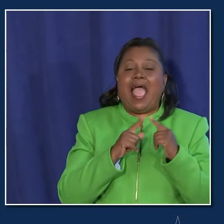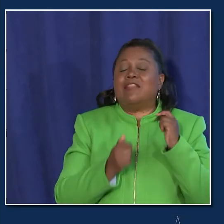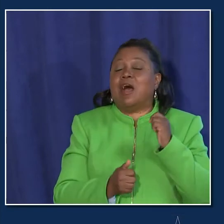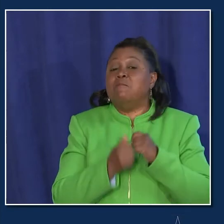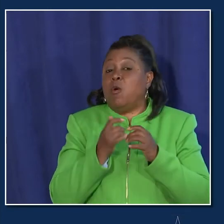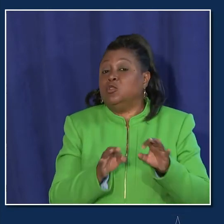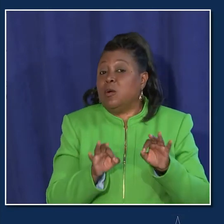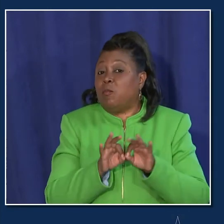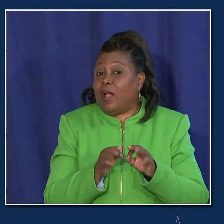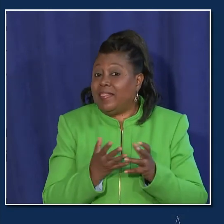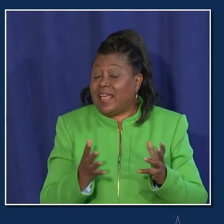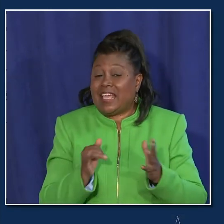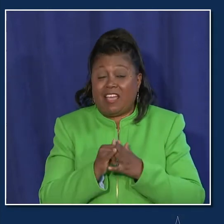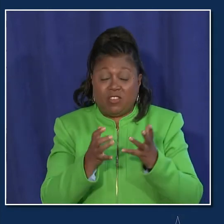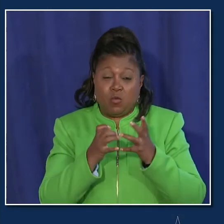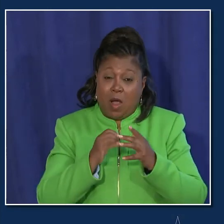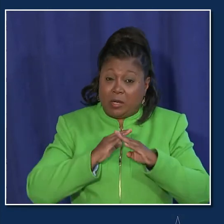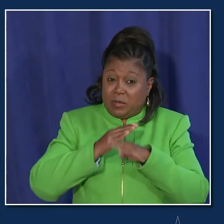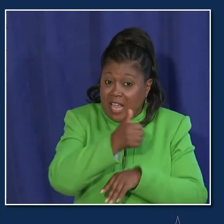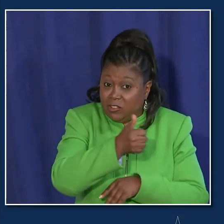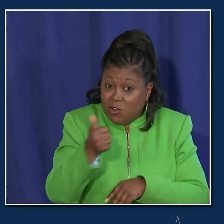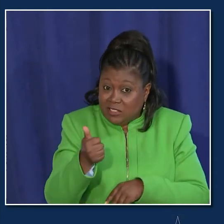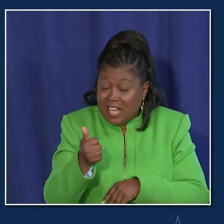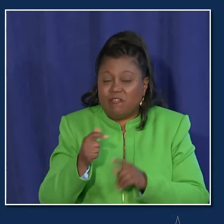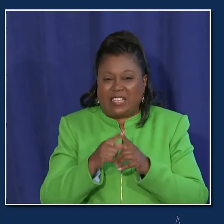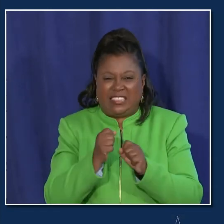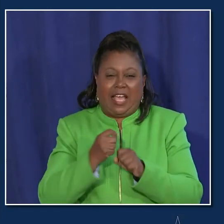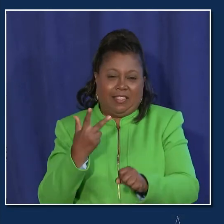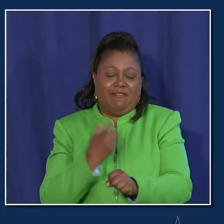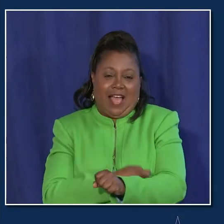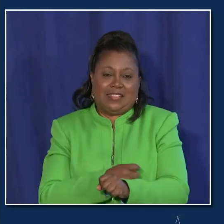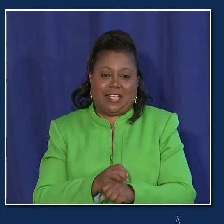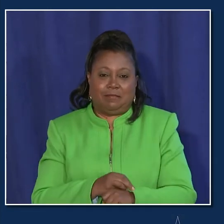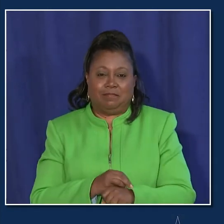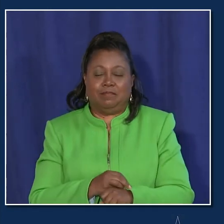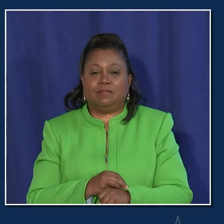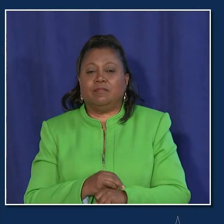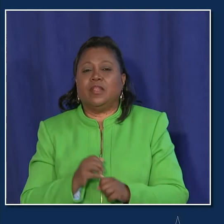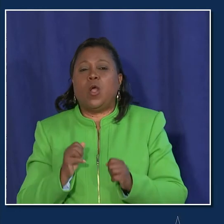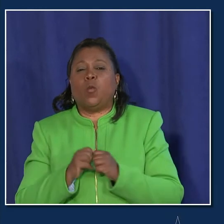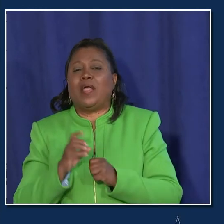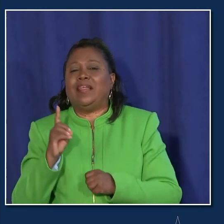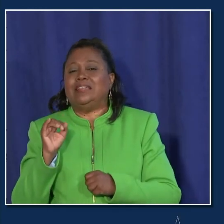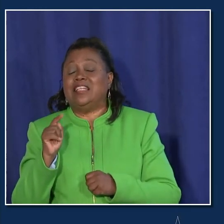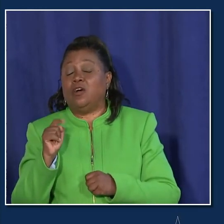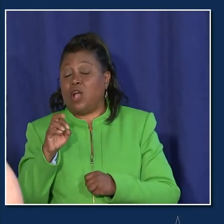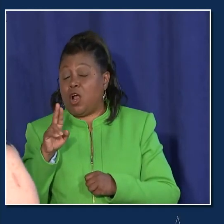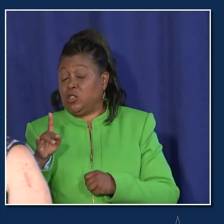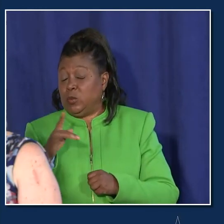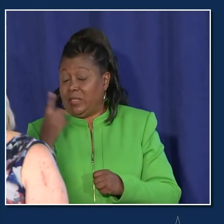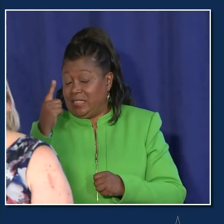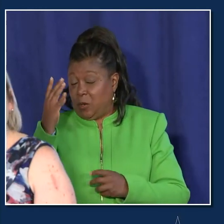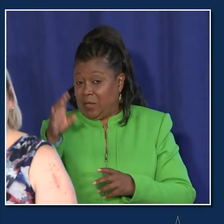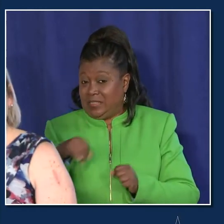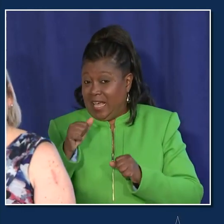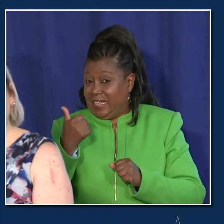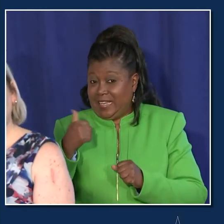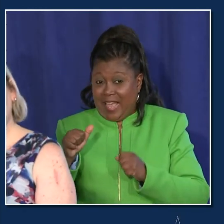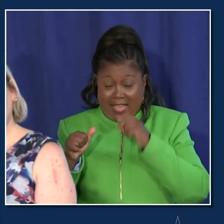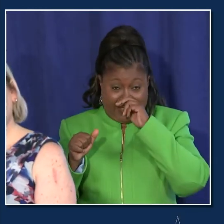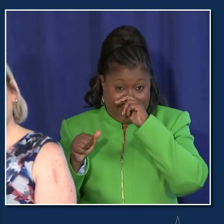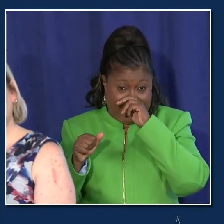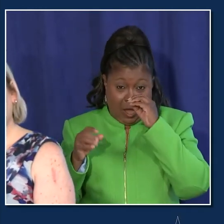most important thing, if you want to protect yourself, is to get that vaccine. With Delta, are you considering taking